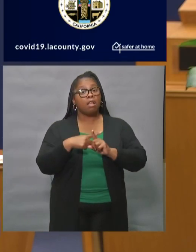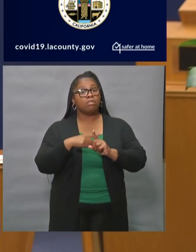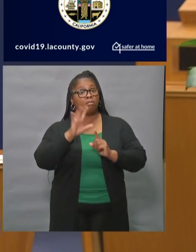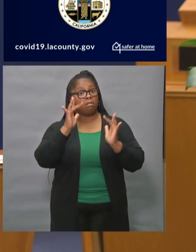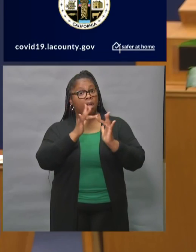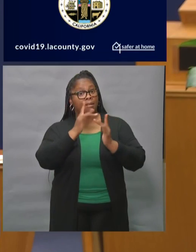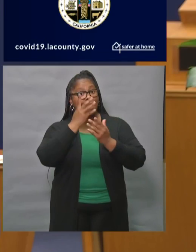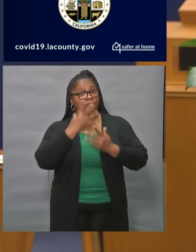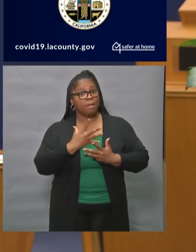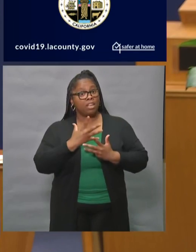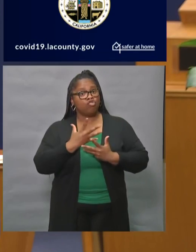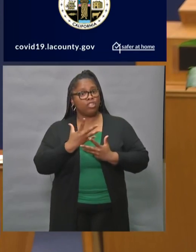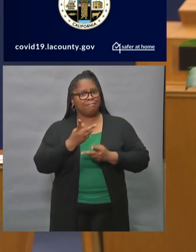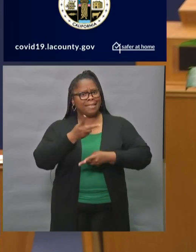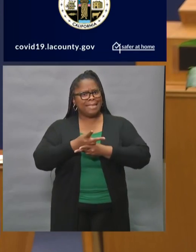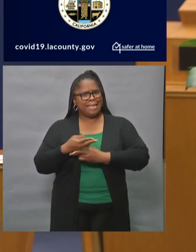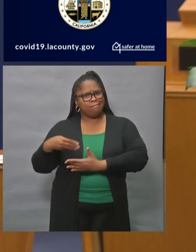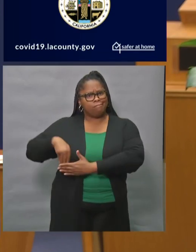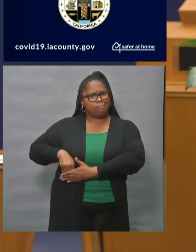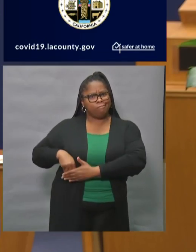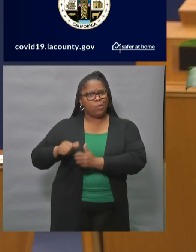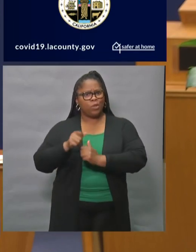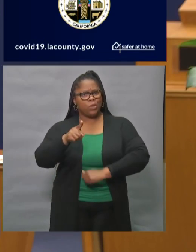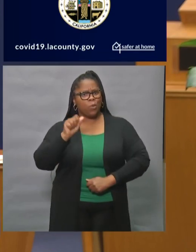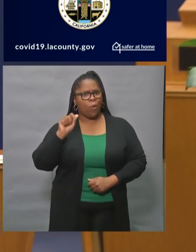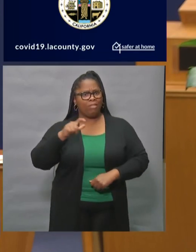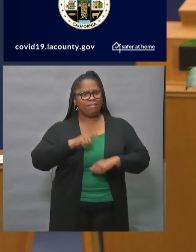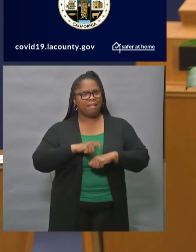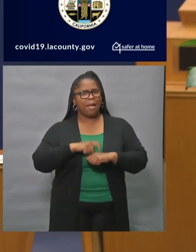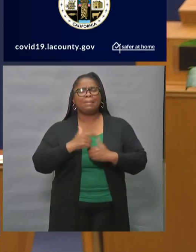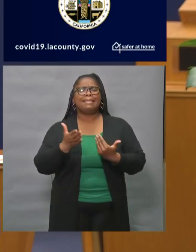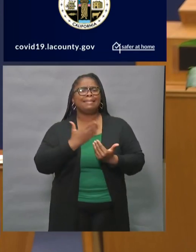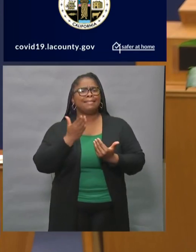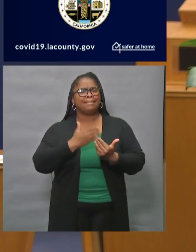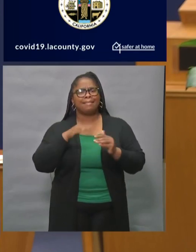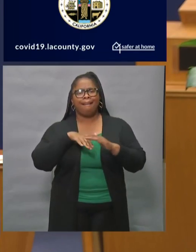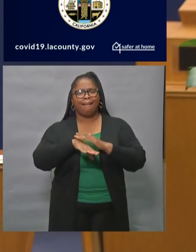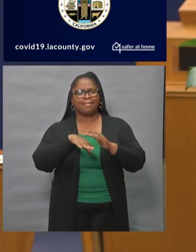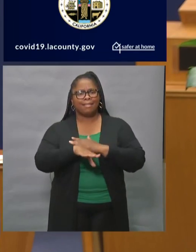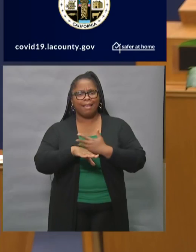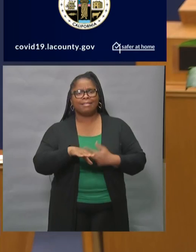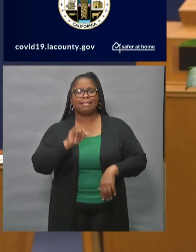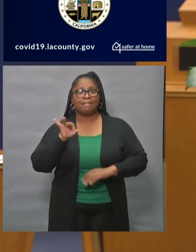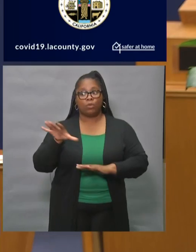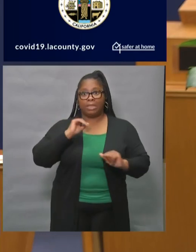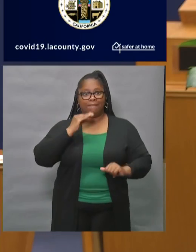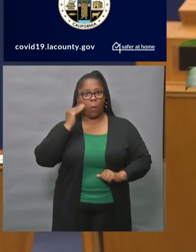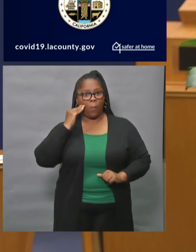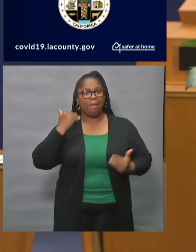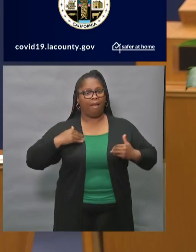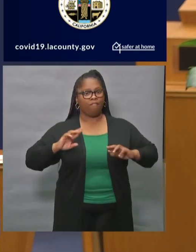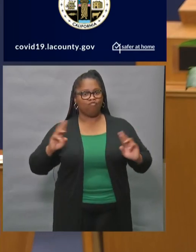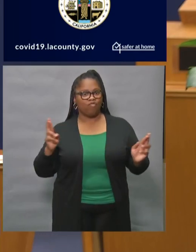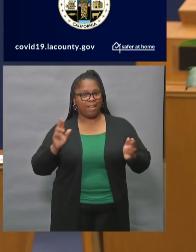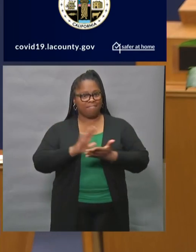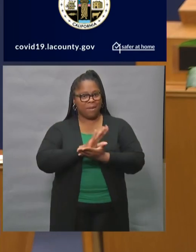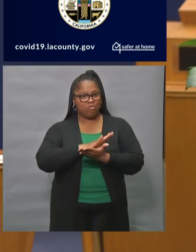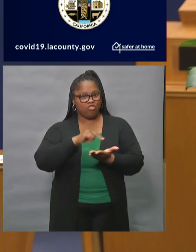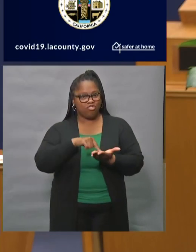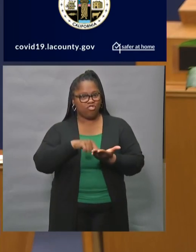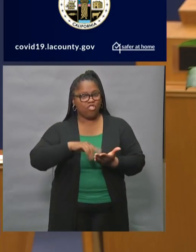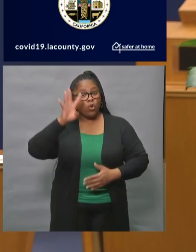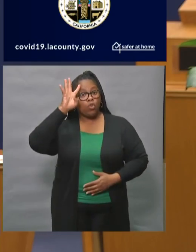with you at all times, so this information is always accessible and even when you leave home. Make sure to create a